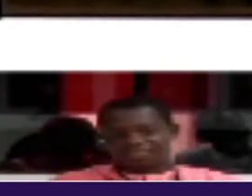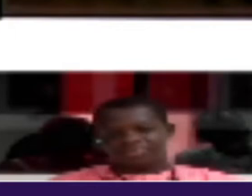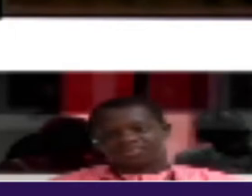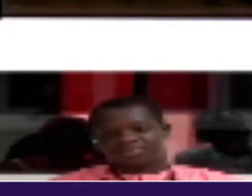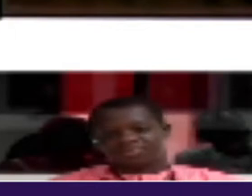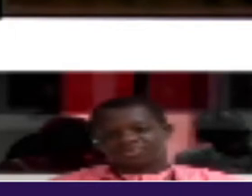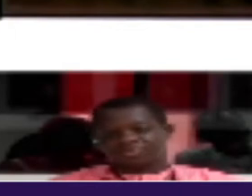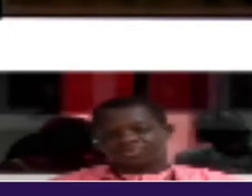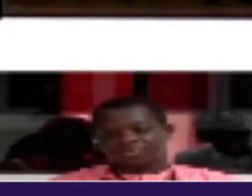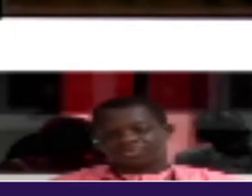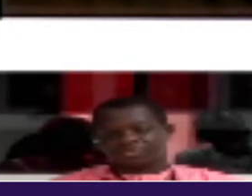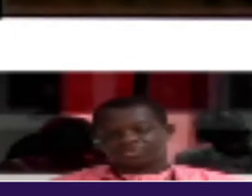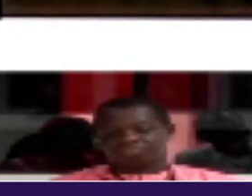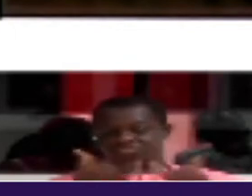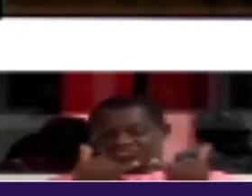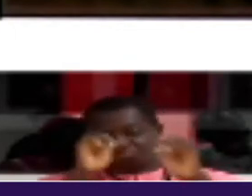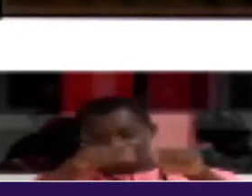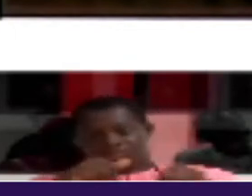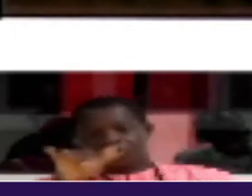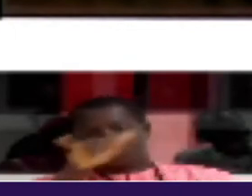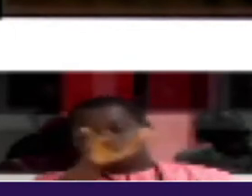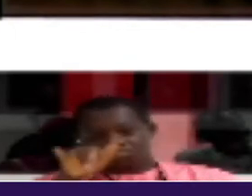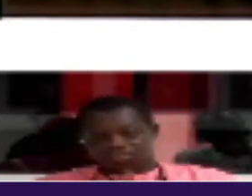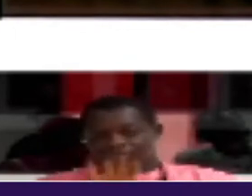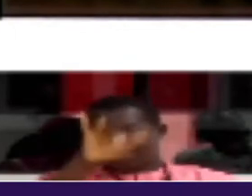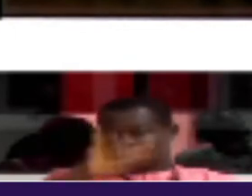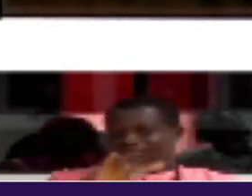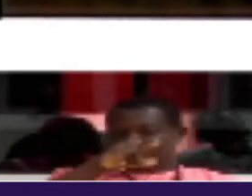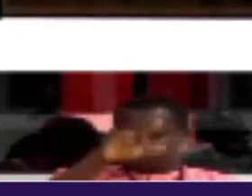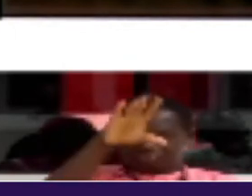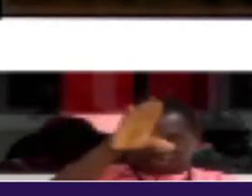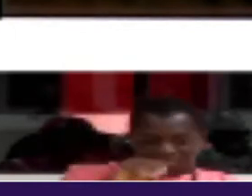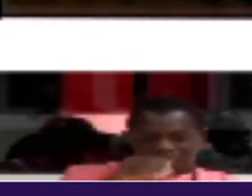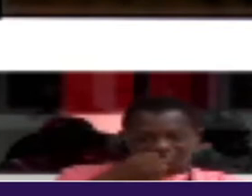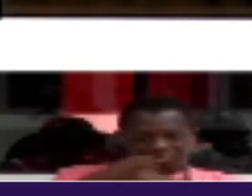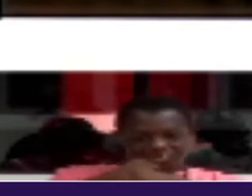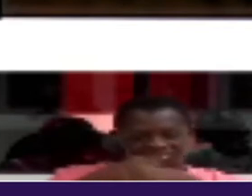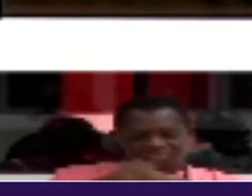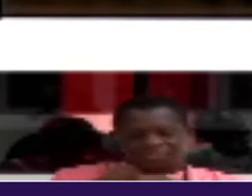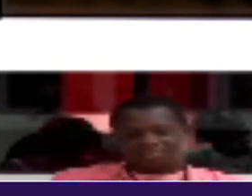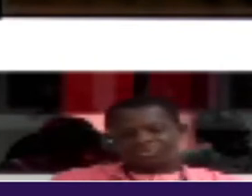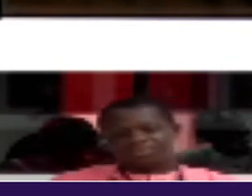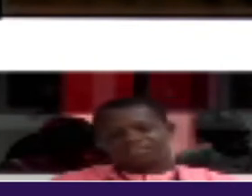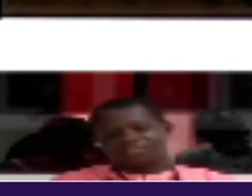you tell us which year you did this training? This training, this is